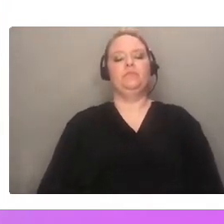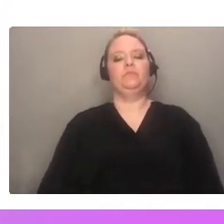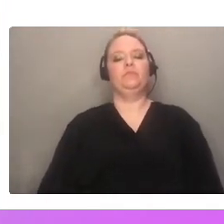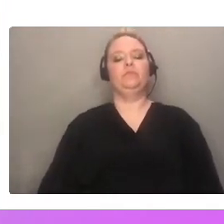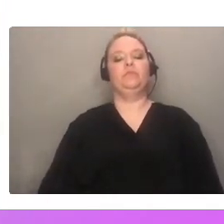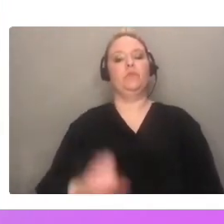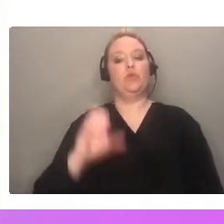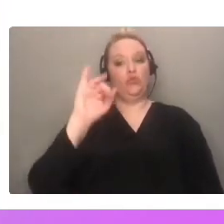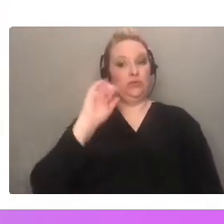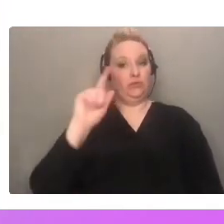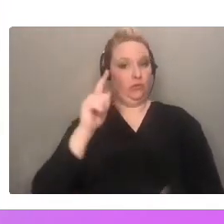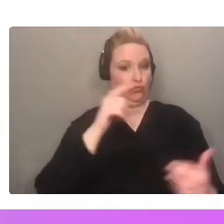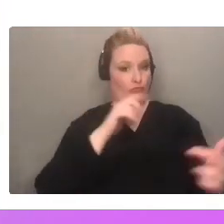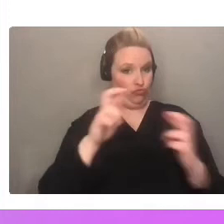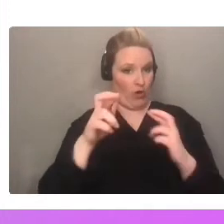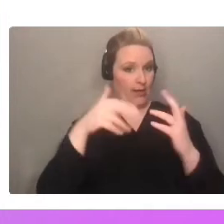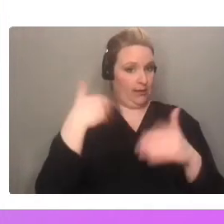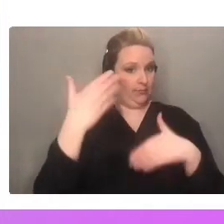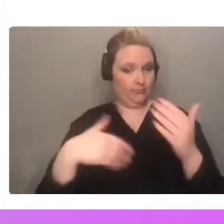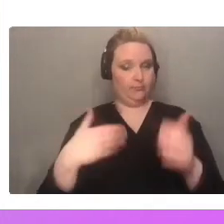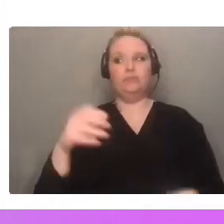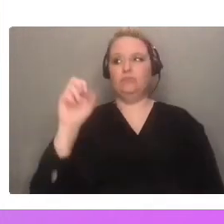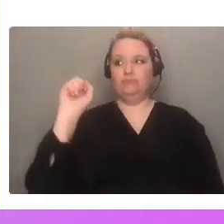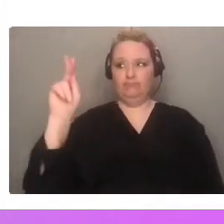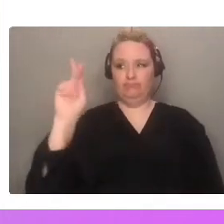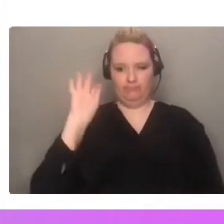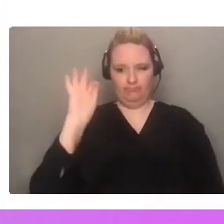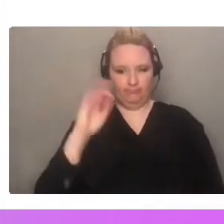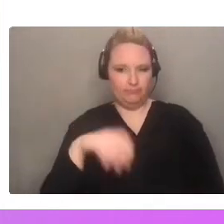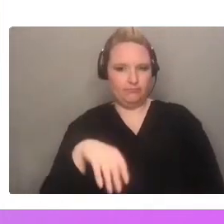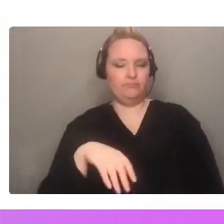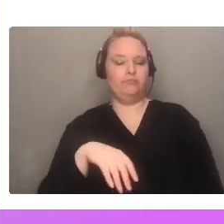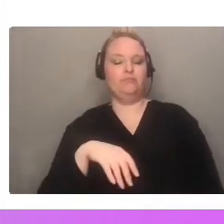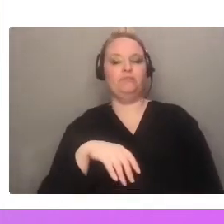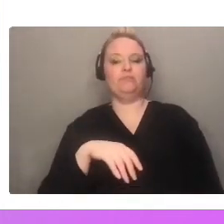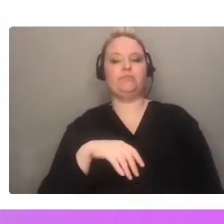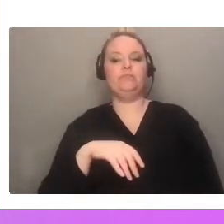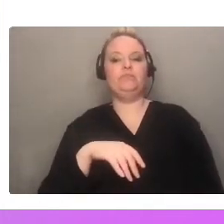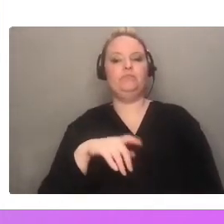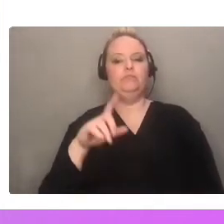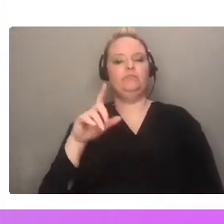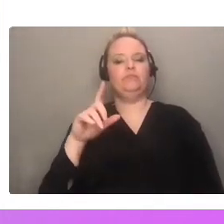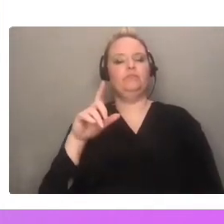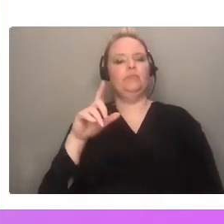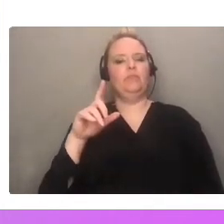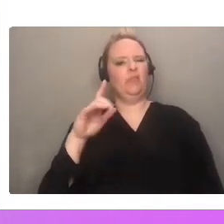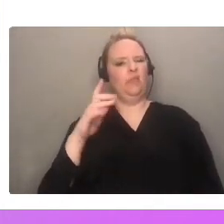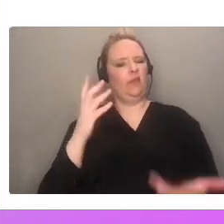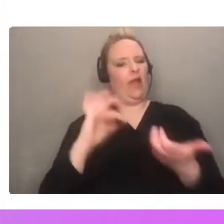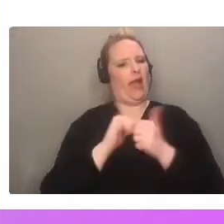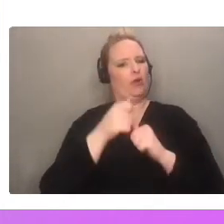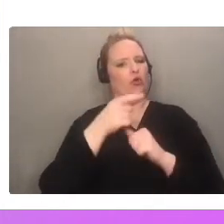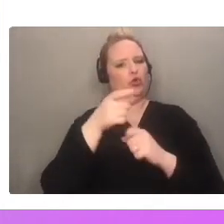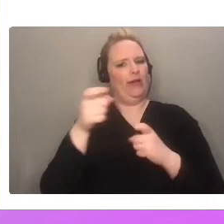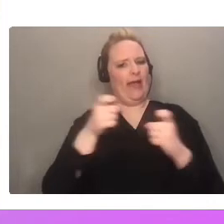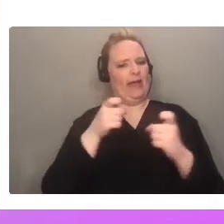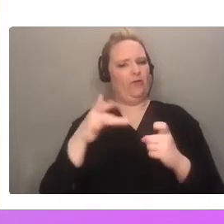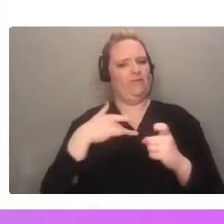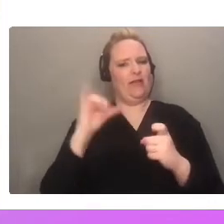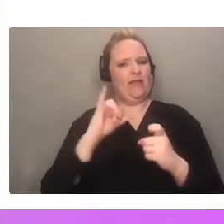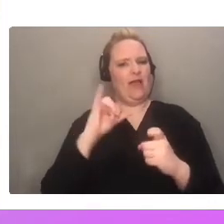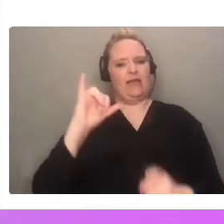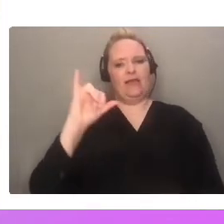ready, Crystal, we can dive right in. Yeah. Okay. All right. How do you handle feeling like an imposter when